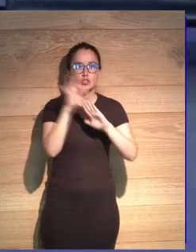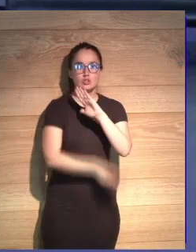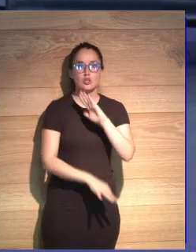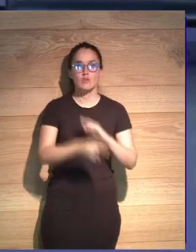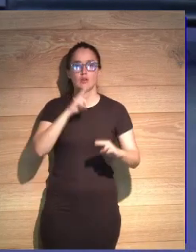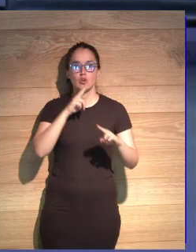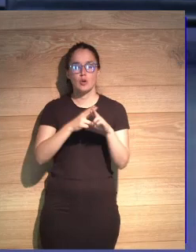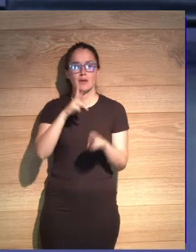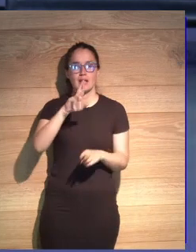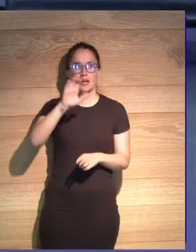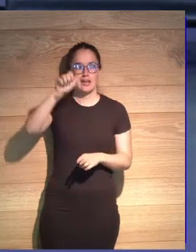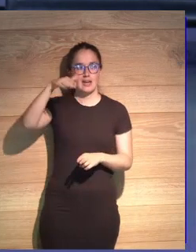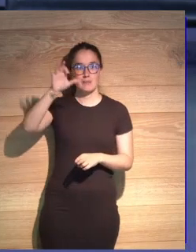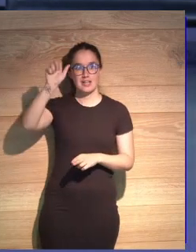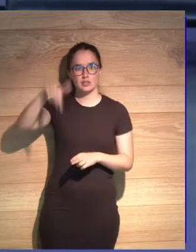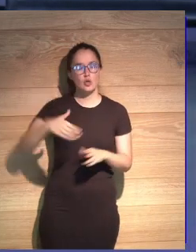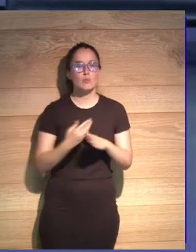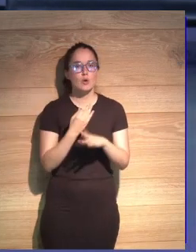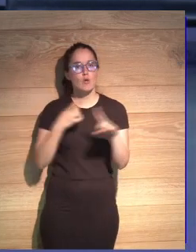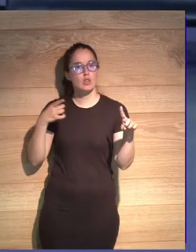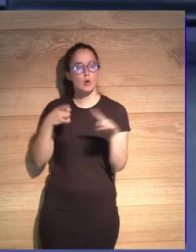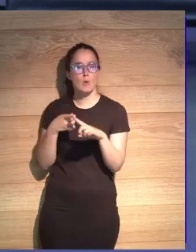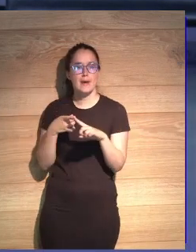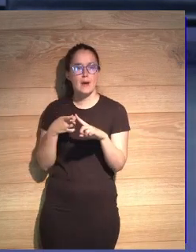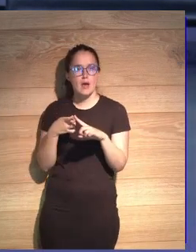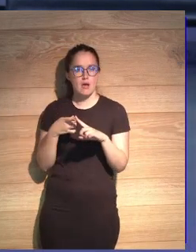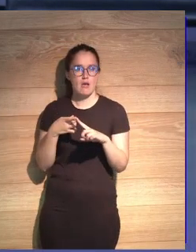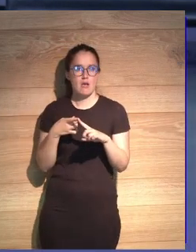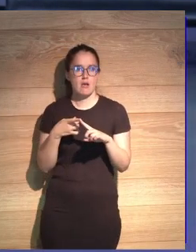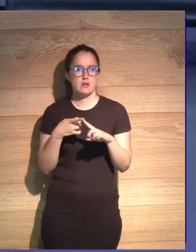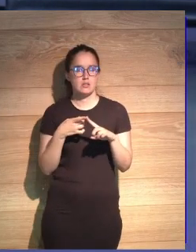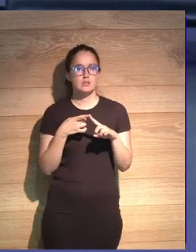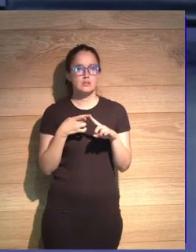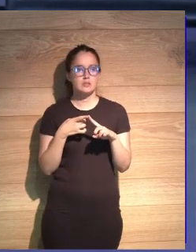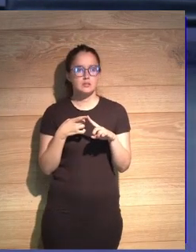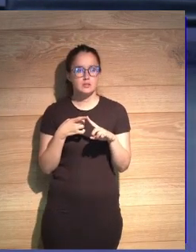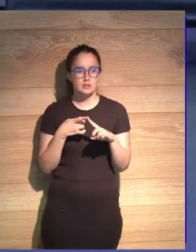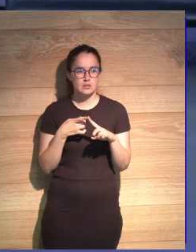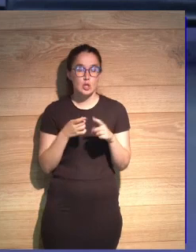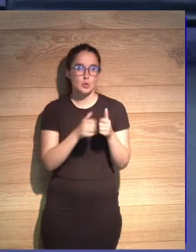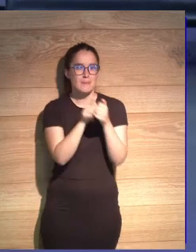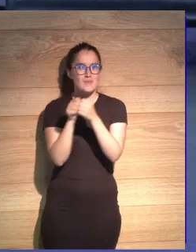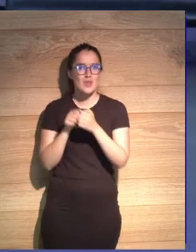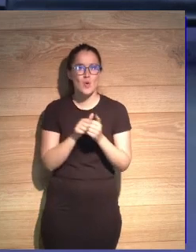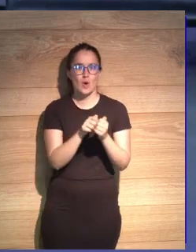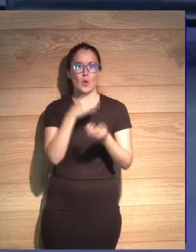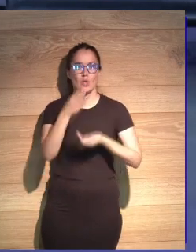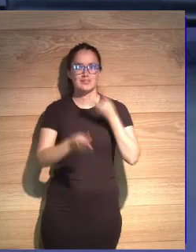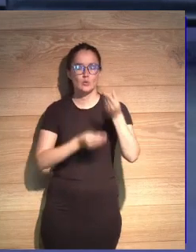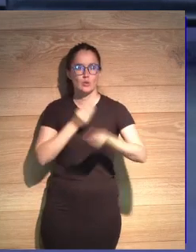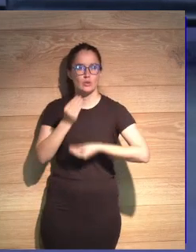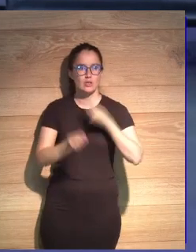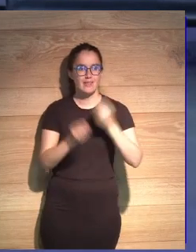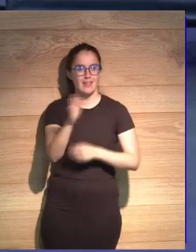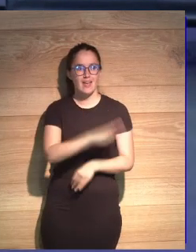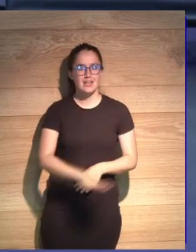is this software called Remission, which is a product that is aimed at, it's a video game that